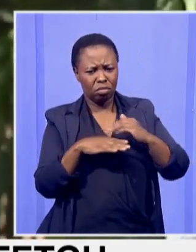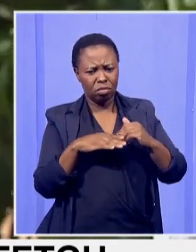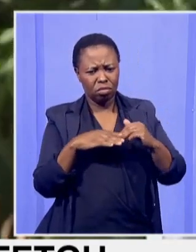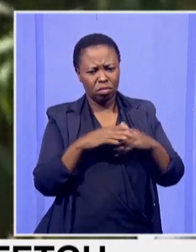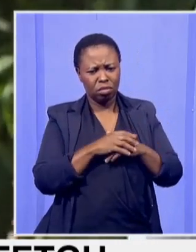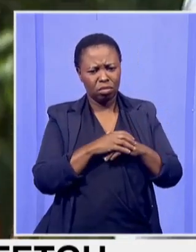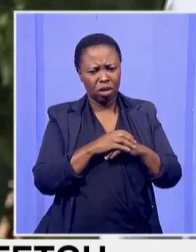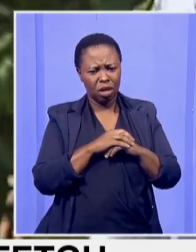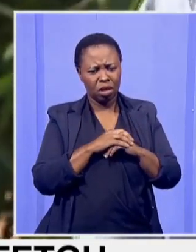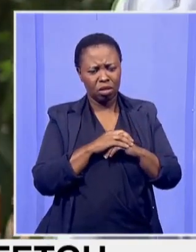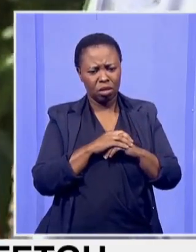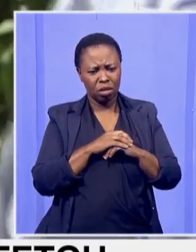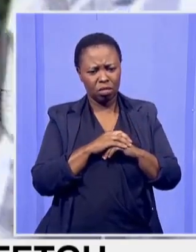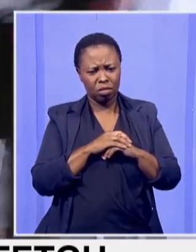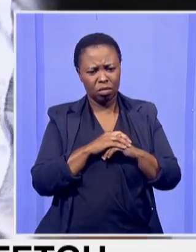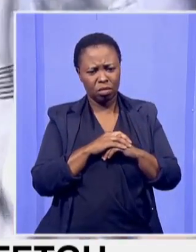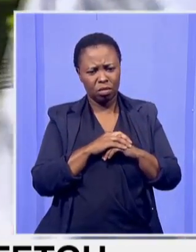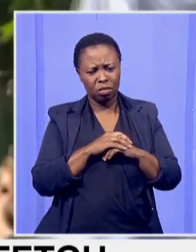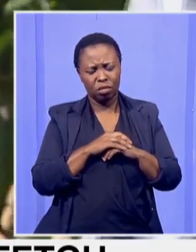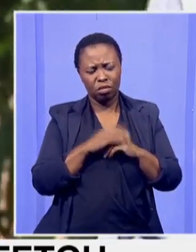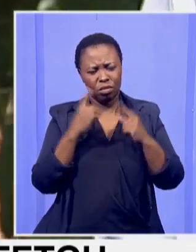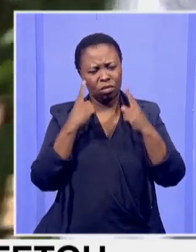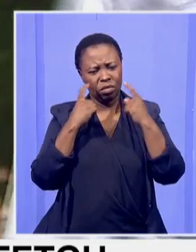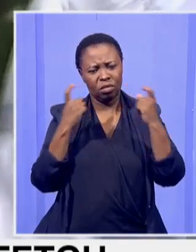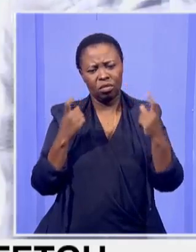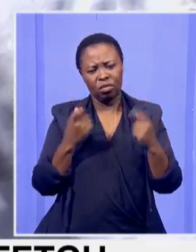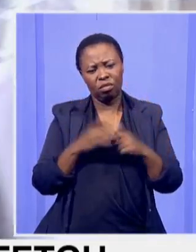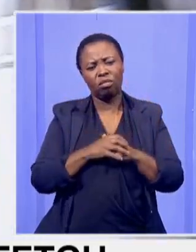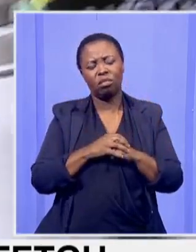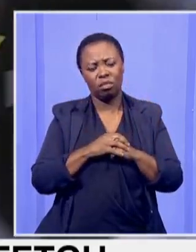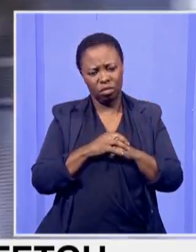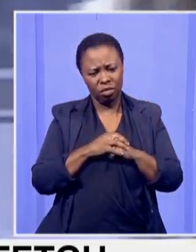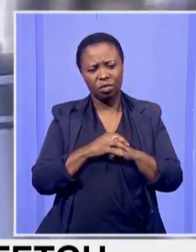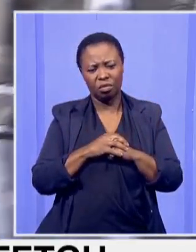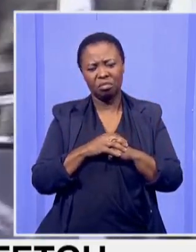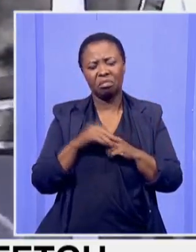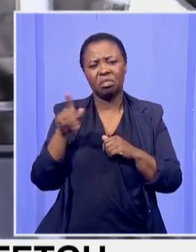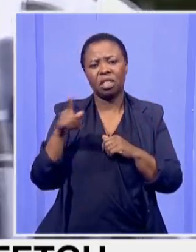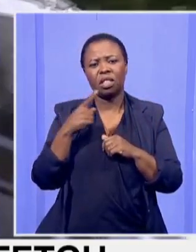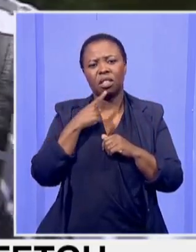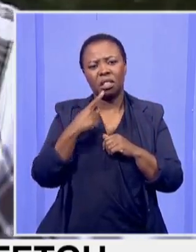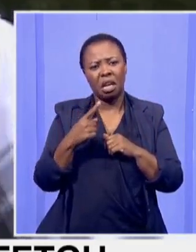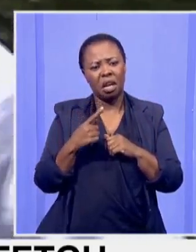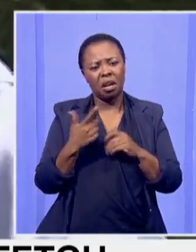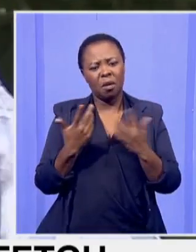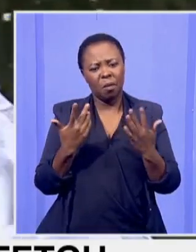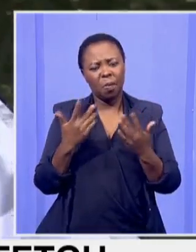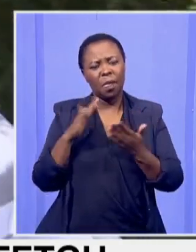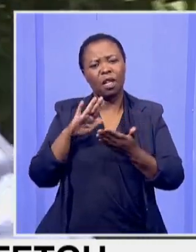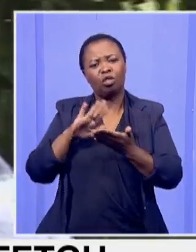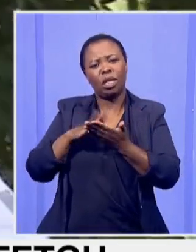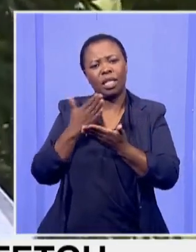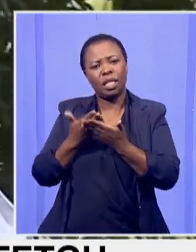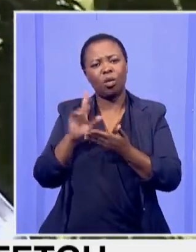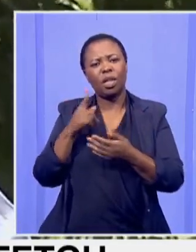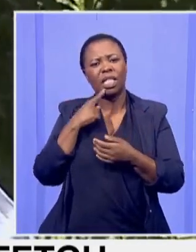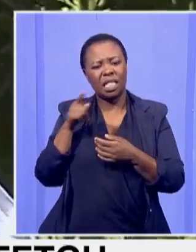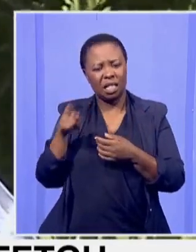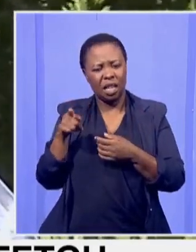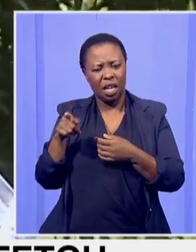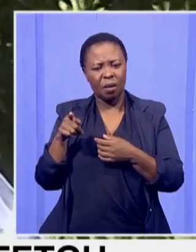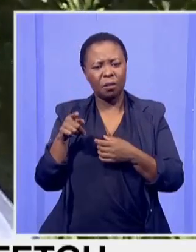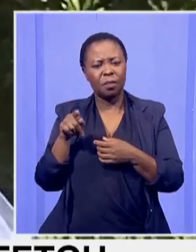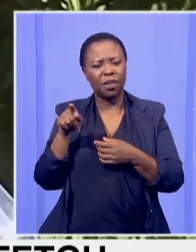Maskis ne? All right, as she's saying, I'm trying to translate what she's saying. She's saying